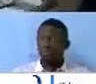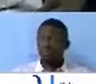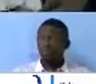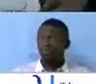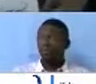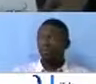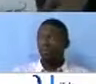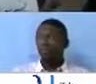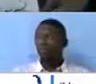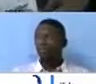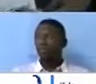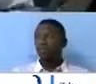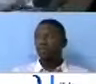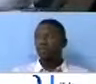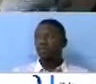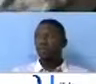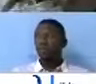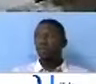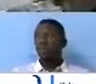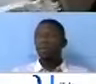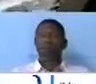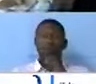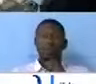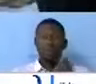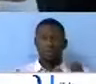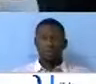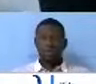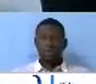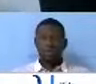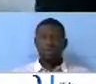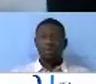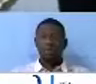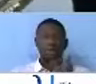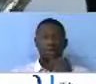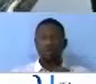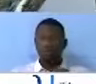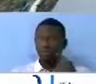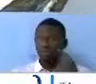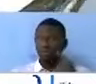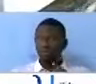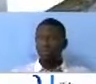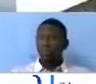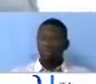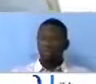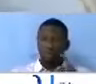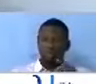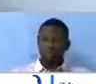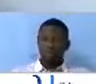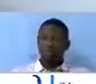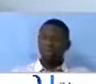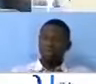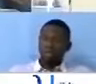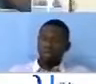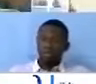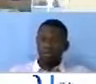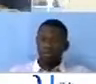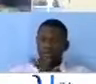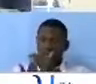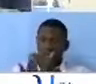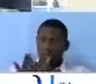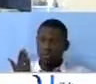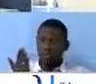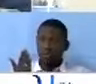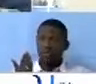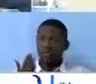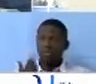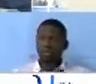Mr. Chair, I would ask that we exhibit the list that is extracted and not